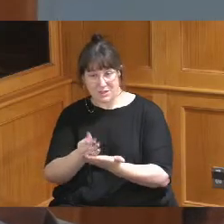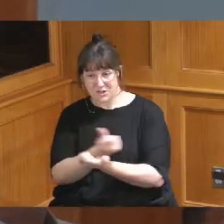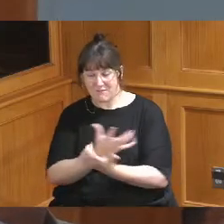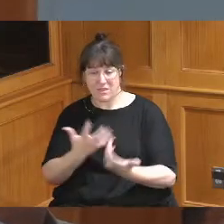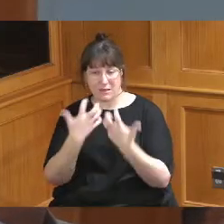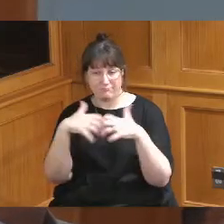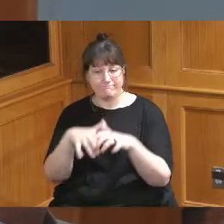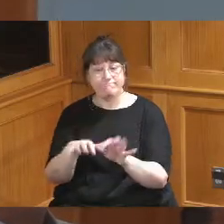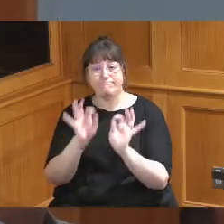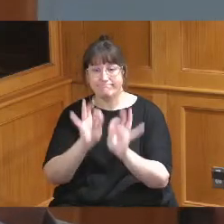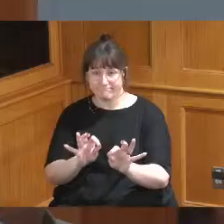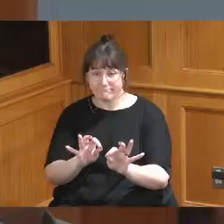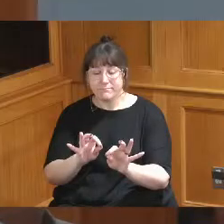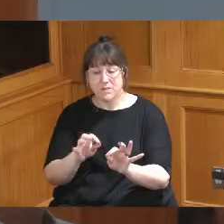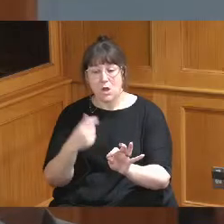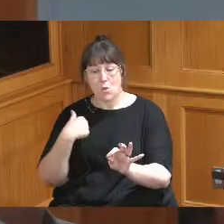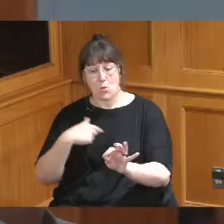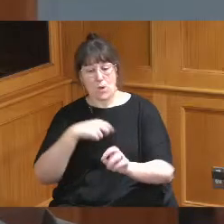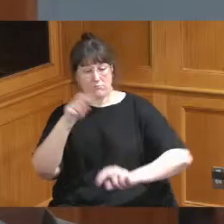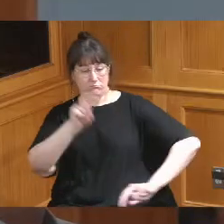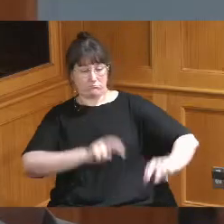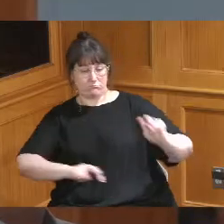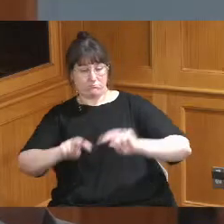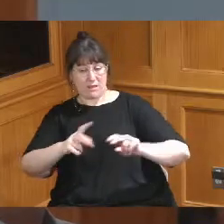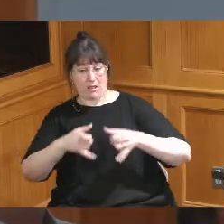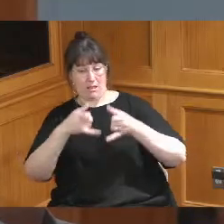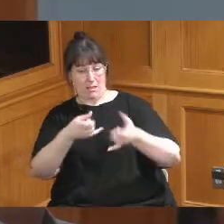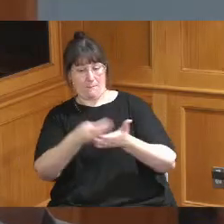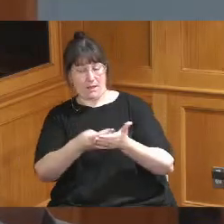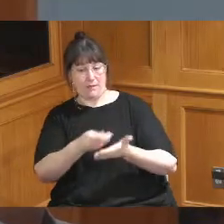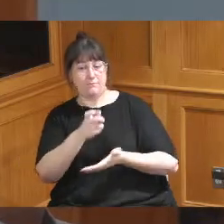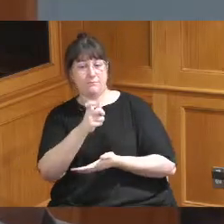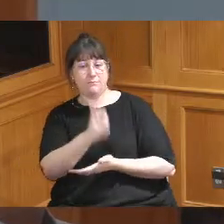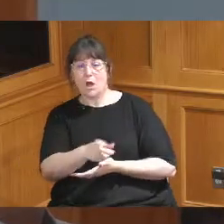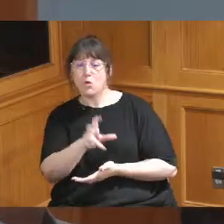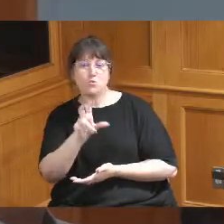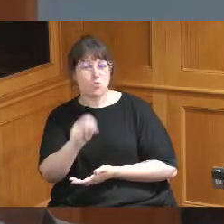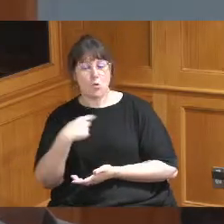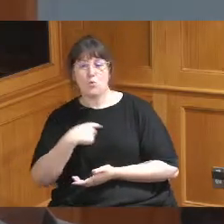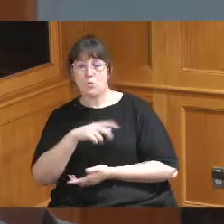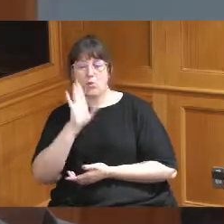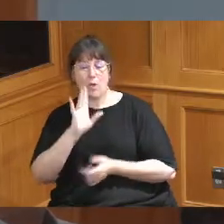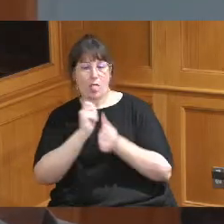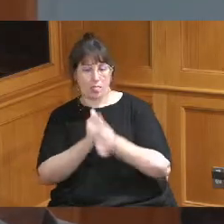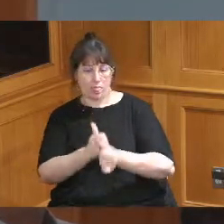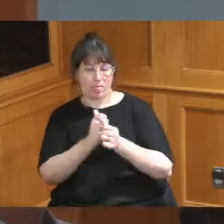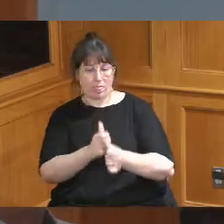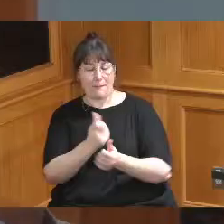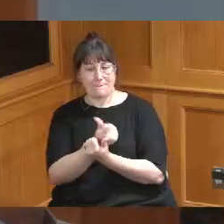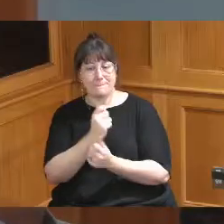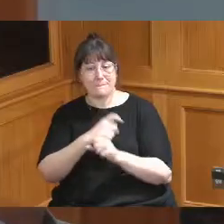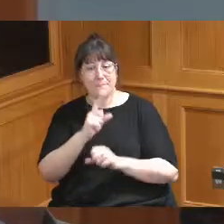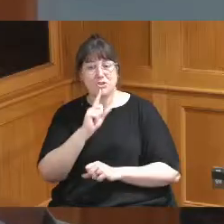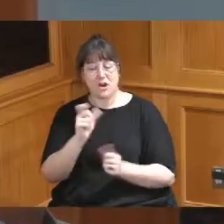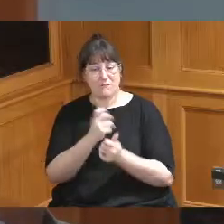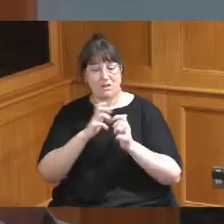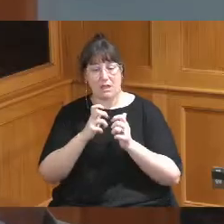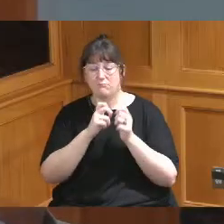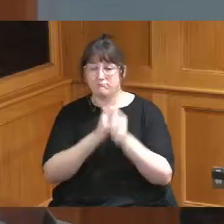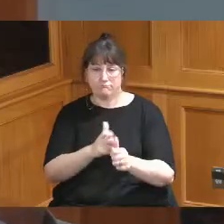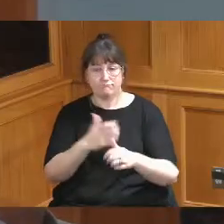constraints. Our oversight doesn't stop at award. Disbursements are tracked, and we ensure accountability through follow-up